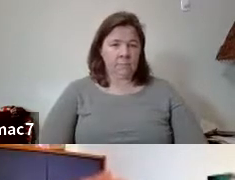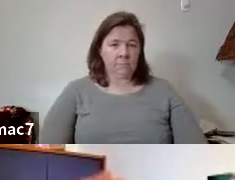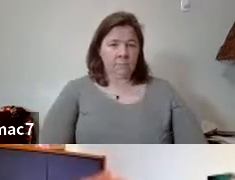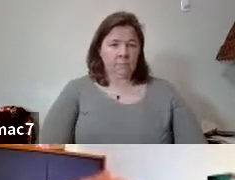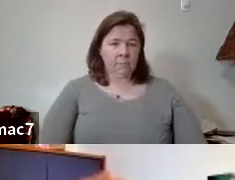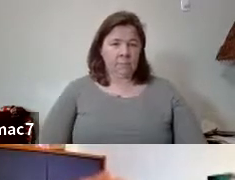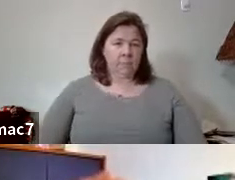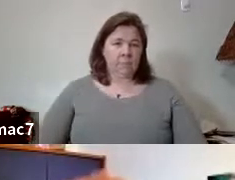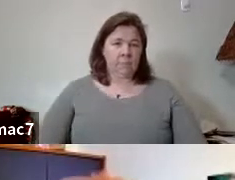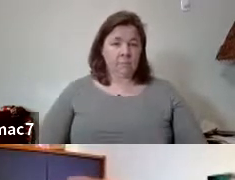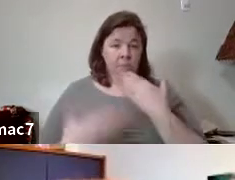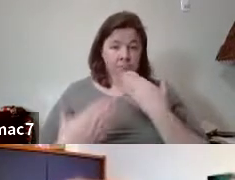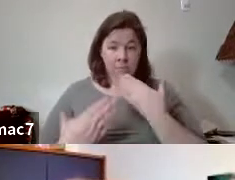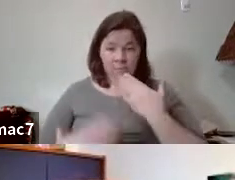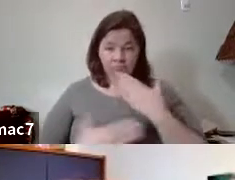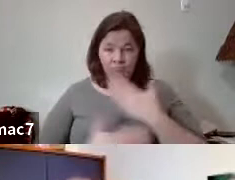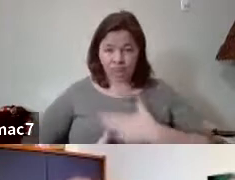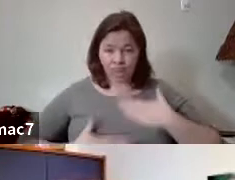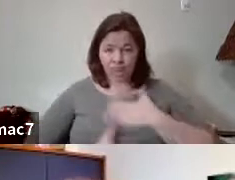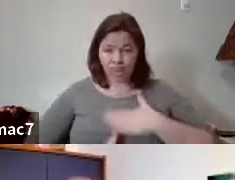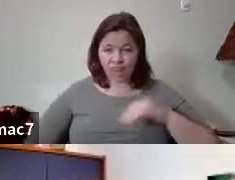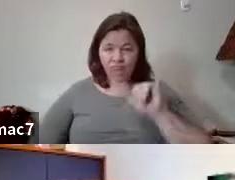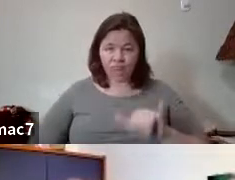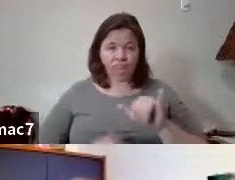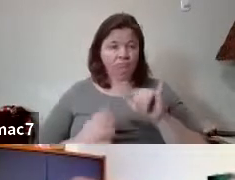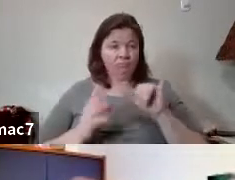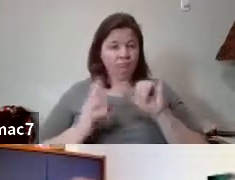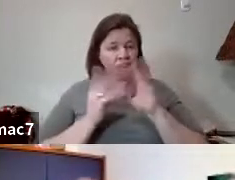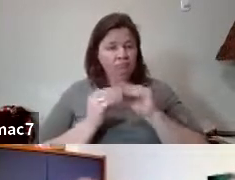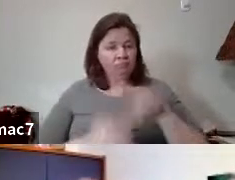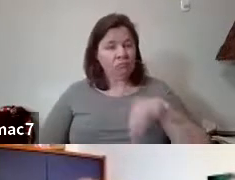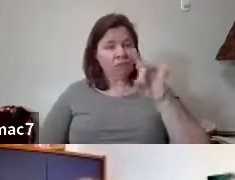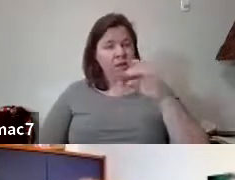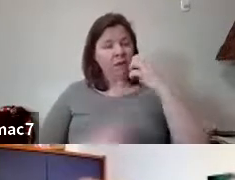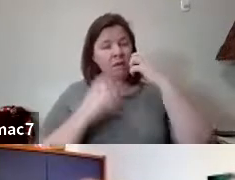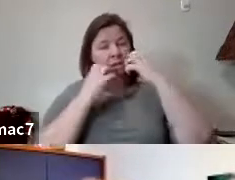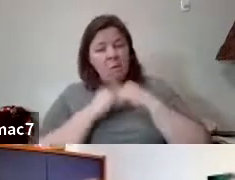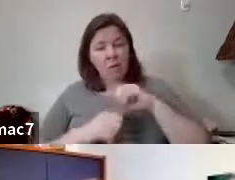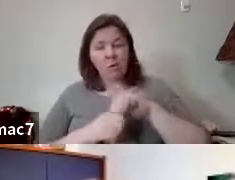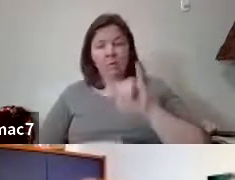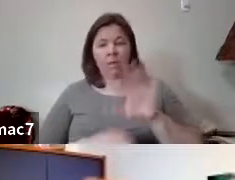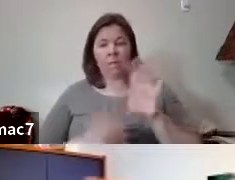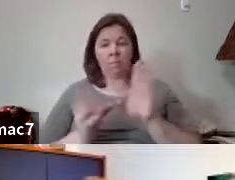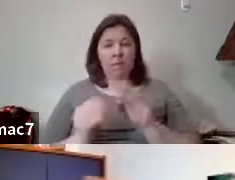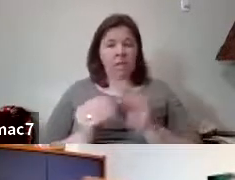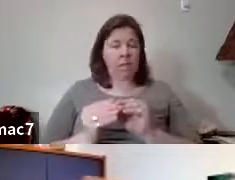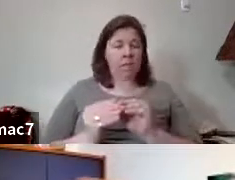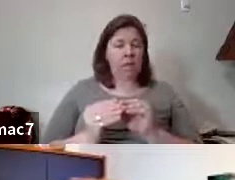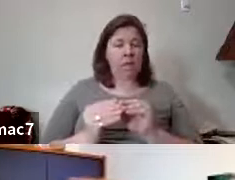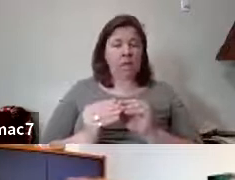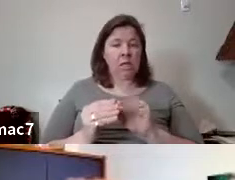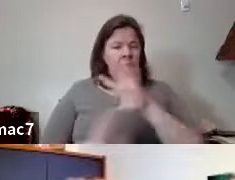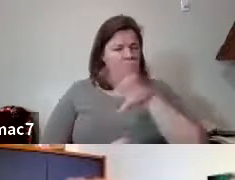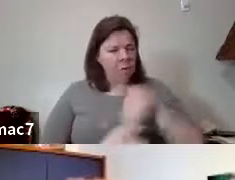Well, thank you, guys. I hope everyone's enjoying this and that finding some value out of the meeting. What's the best way to involve people other